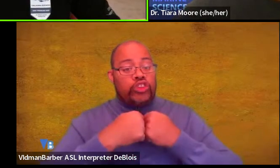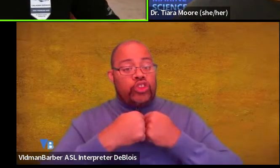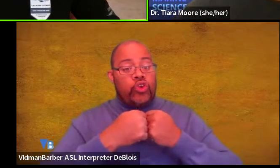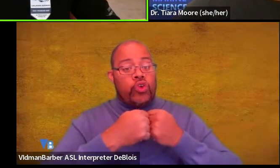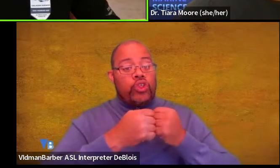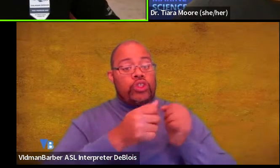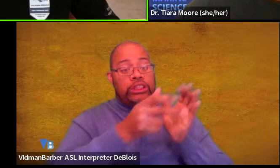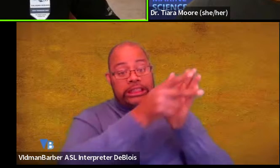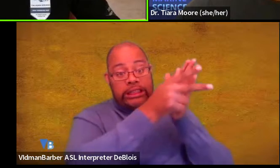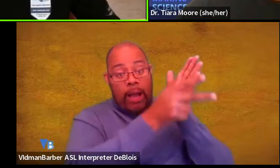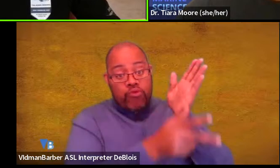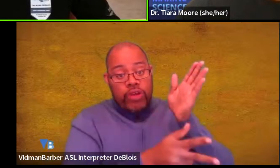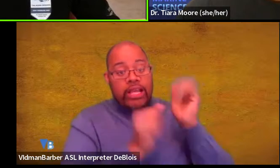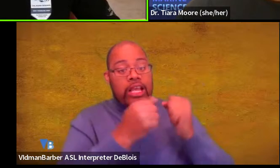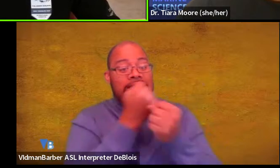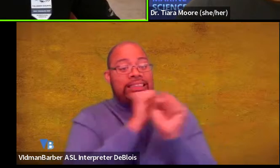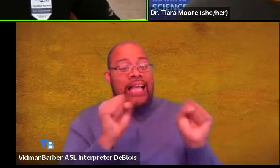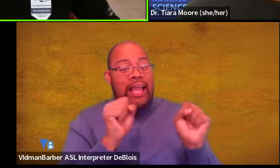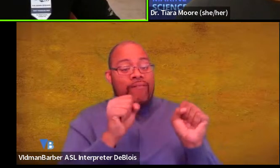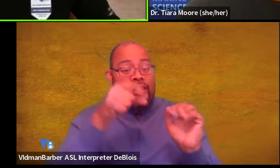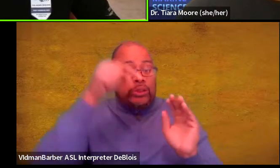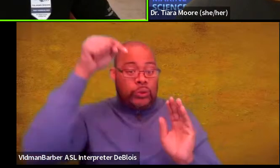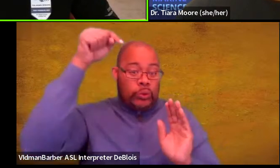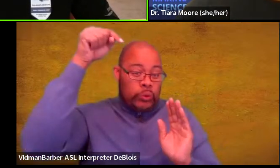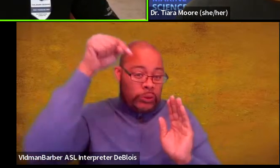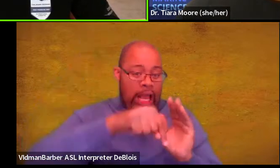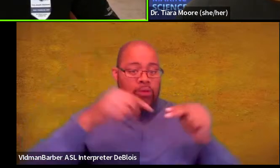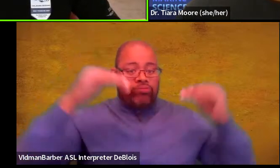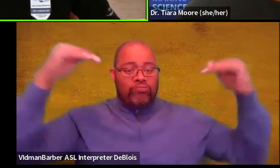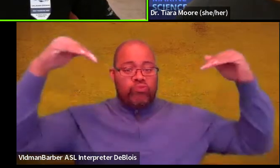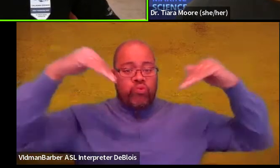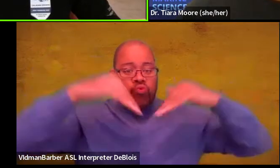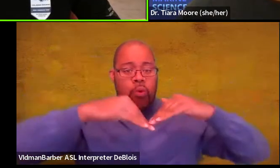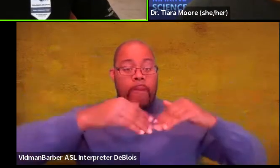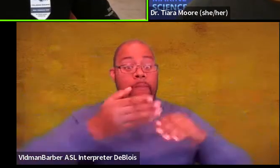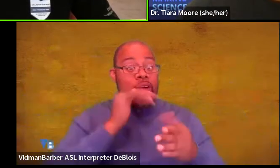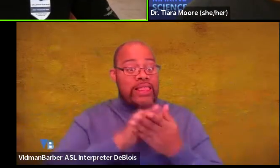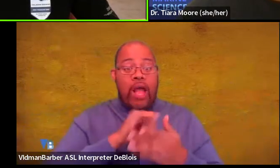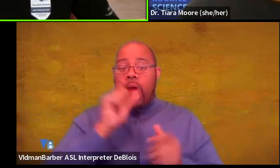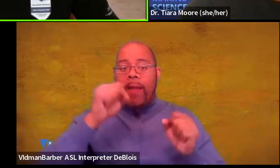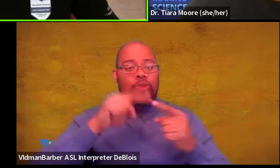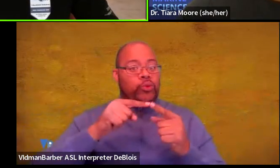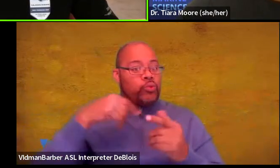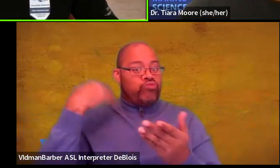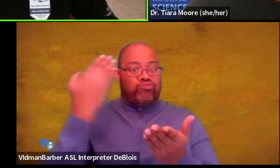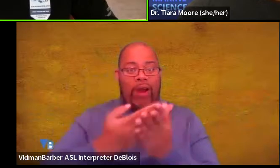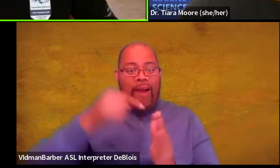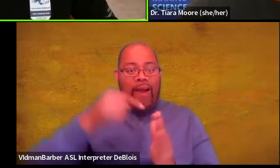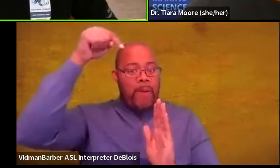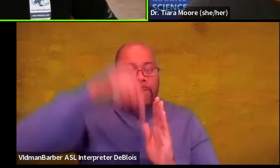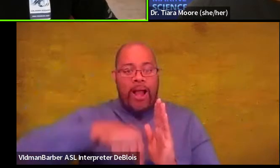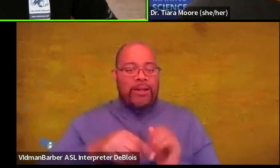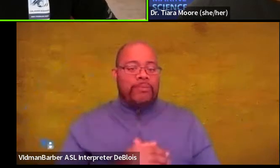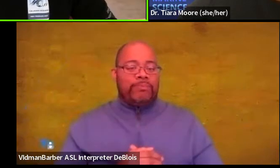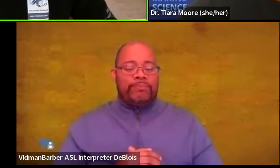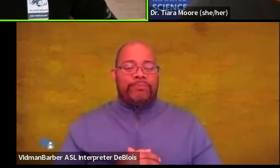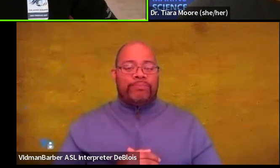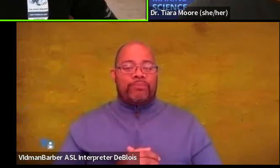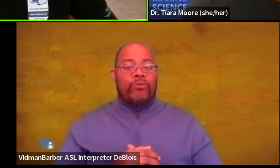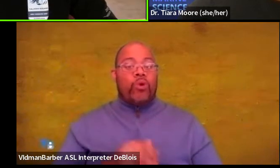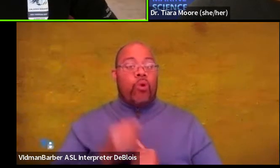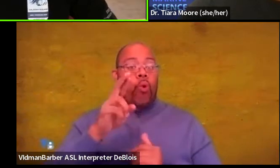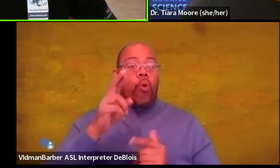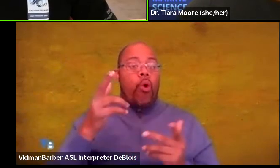submersible so that it could safely go to that depth. Before that, it wasn't able to go to that depth, or it would